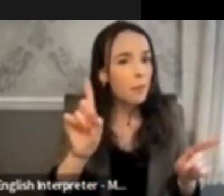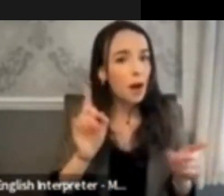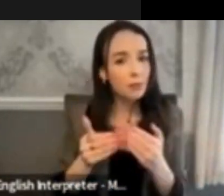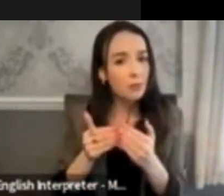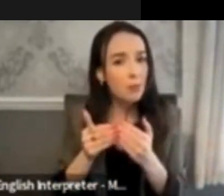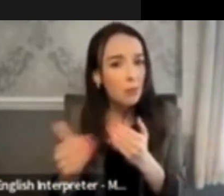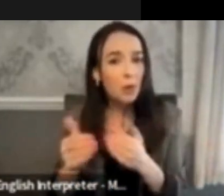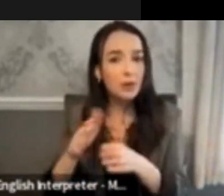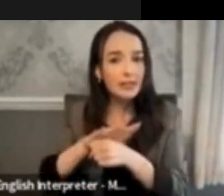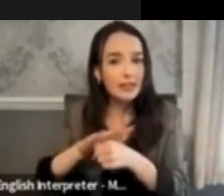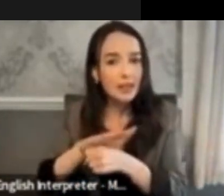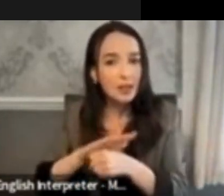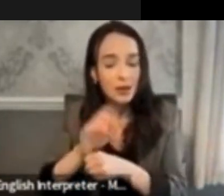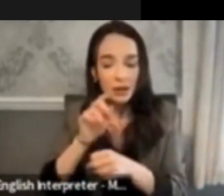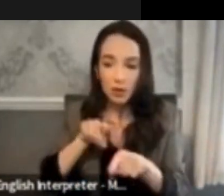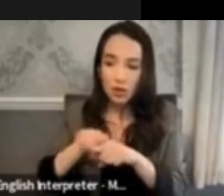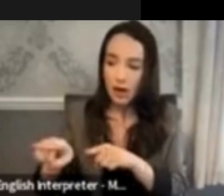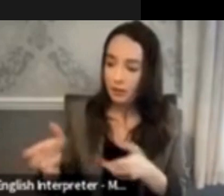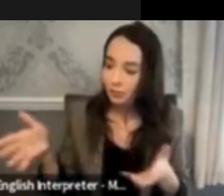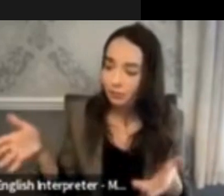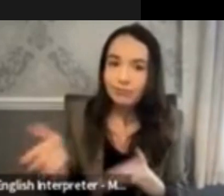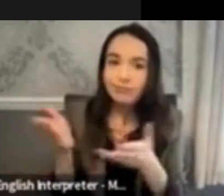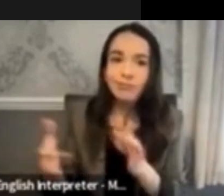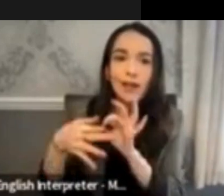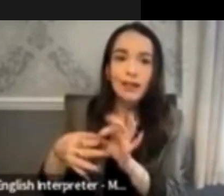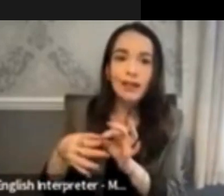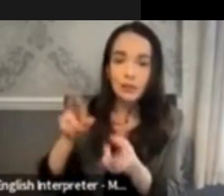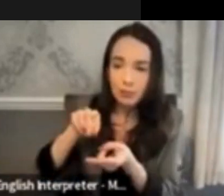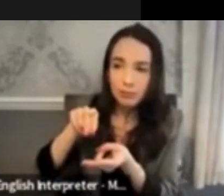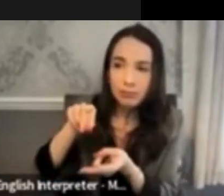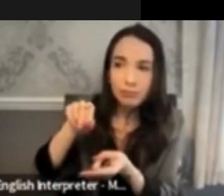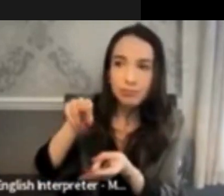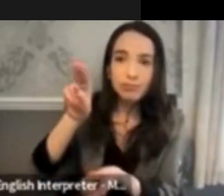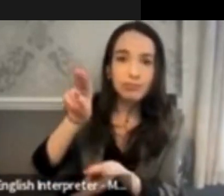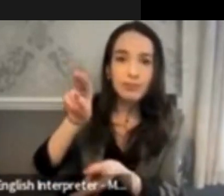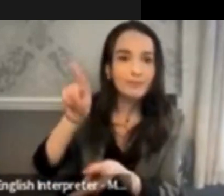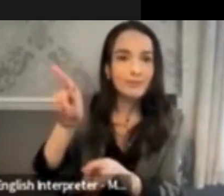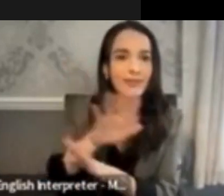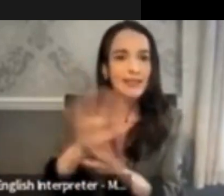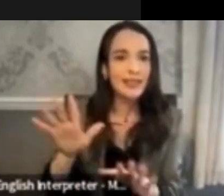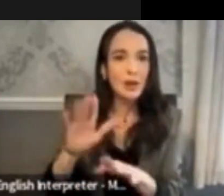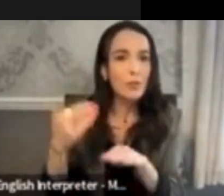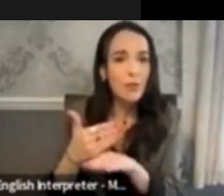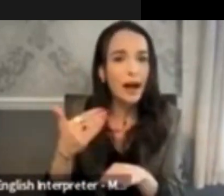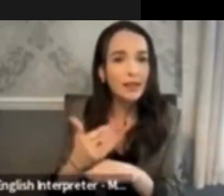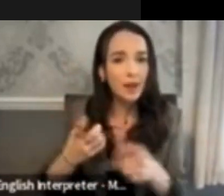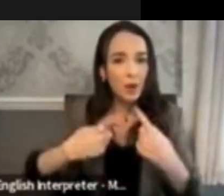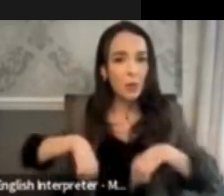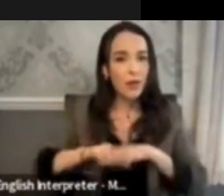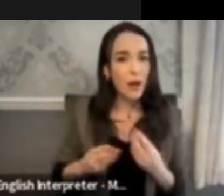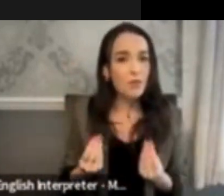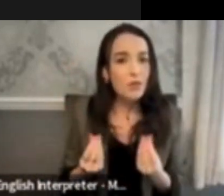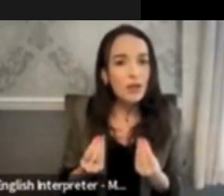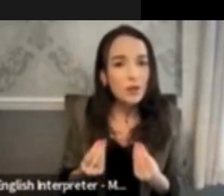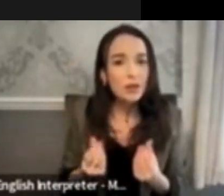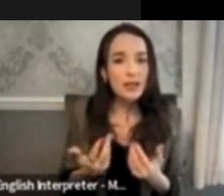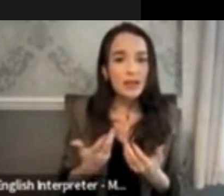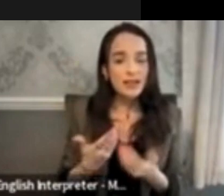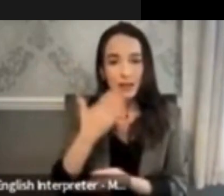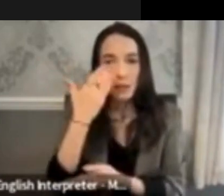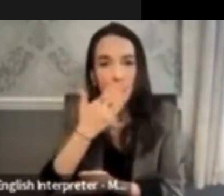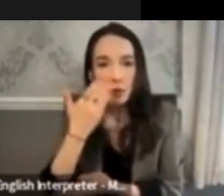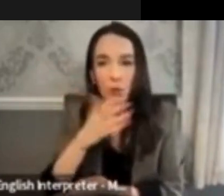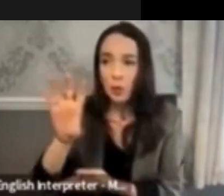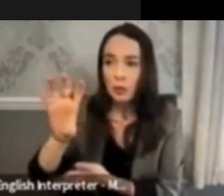to increase this engagement is not practical with the resources we have available and without willingness from the school sector. We